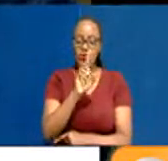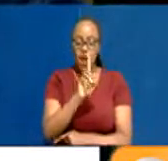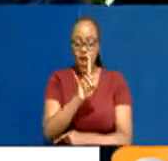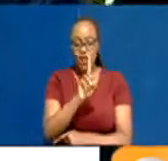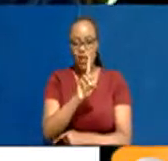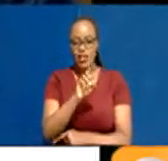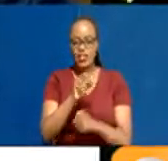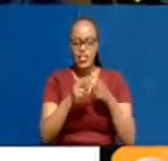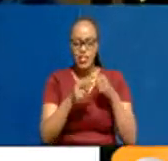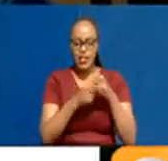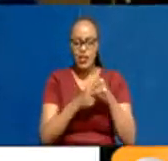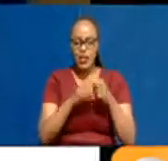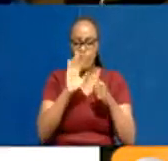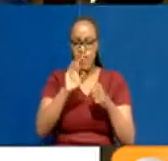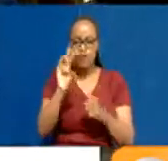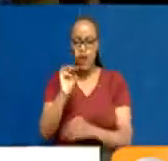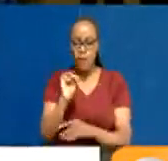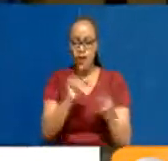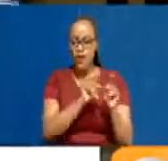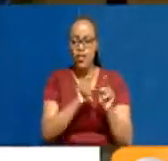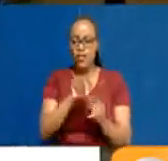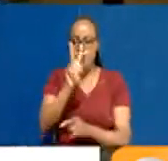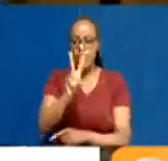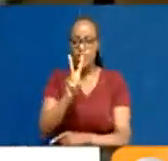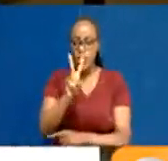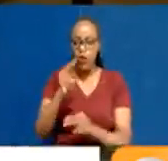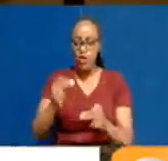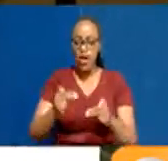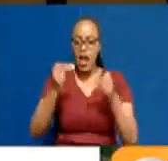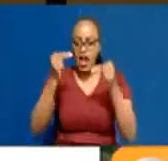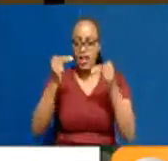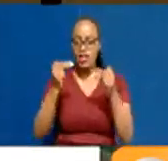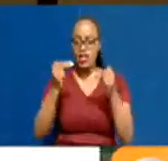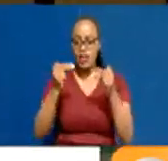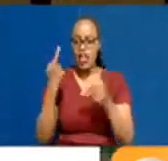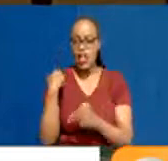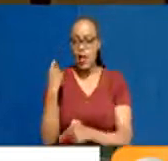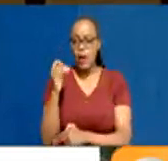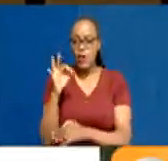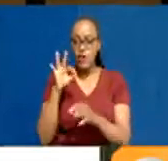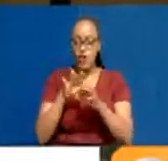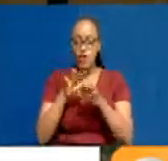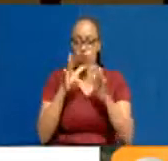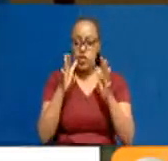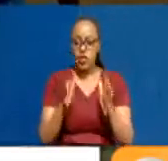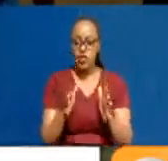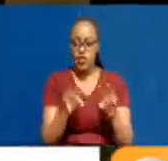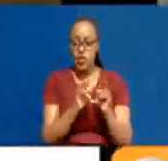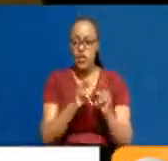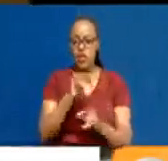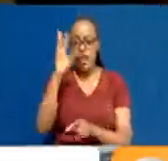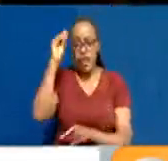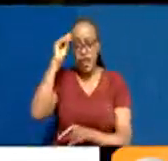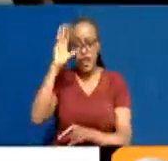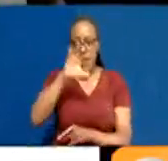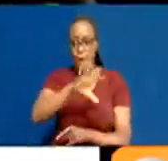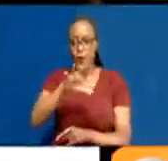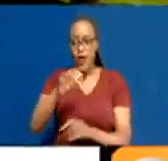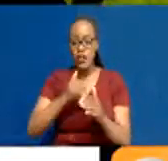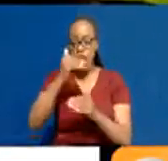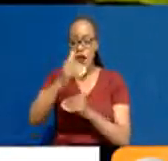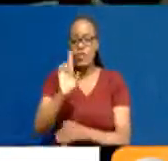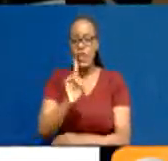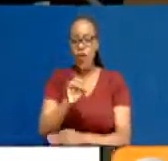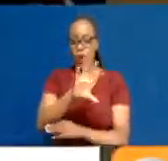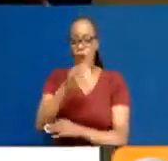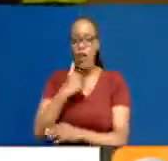1,275,000 registered voters, actually the second highest number of registered voters by county, only after Nairobi County,